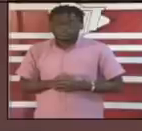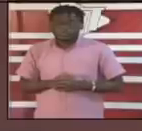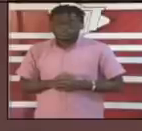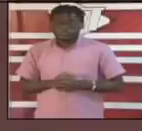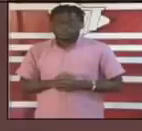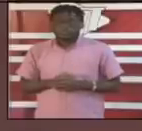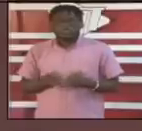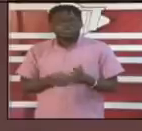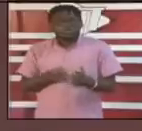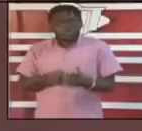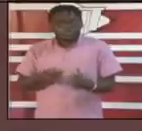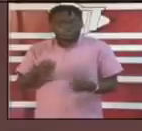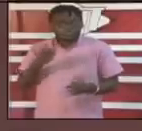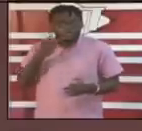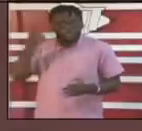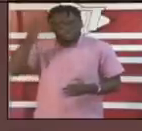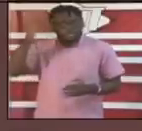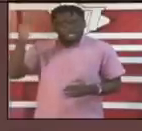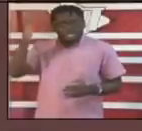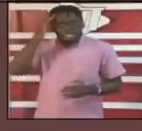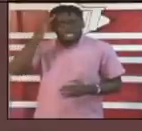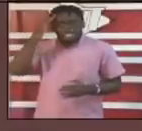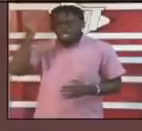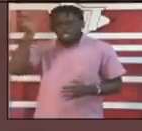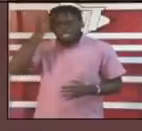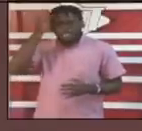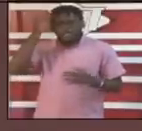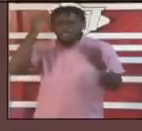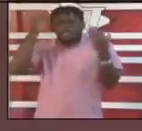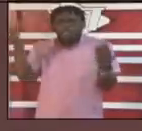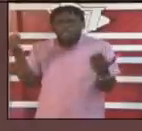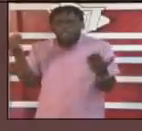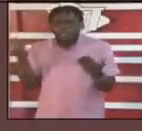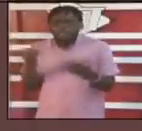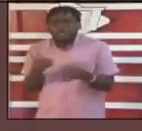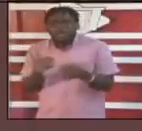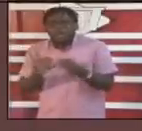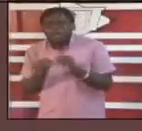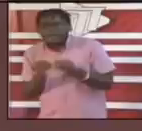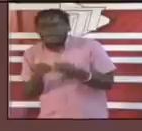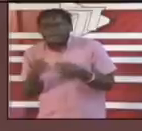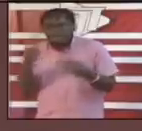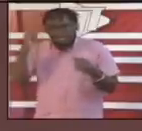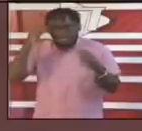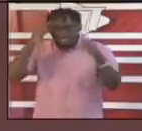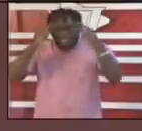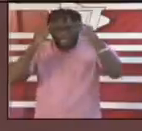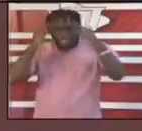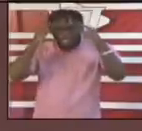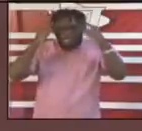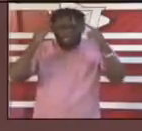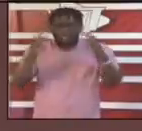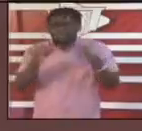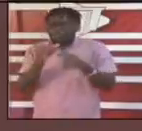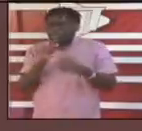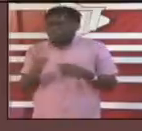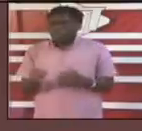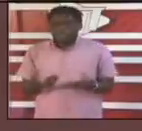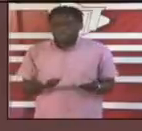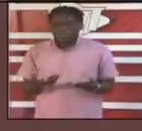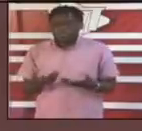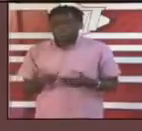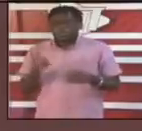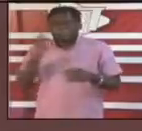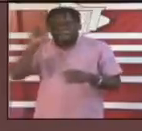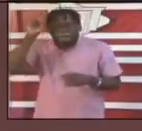the child had dyslexia and she just needed additional support to achieve. So I want to tell you, parents, children